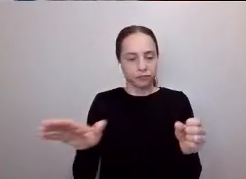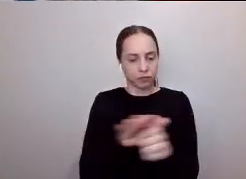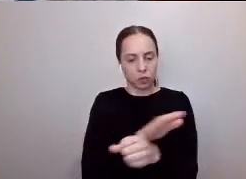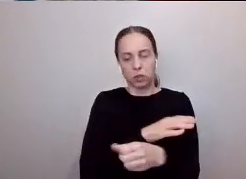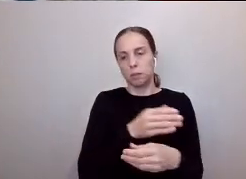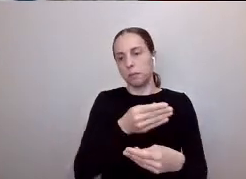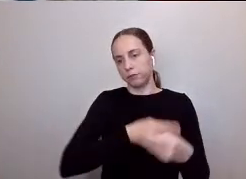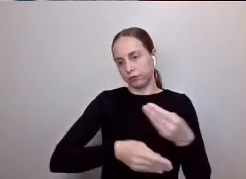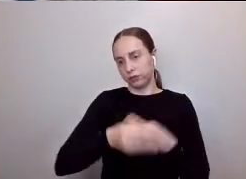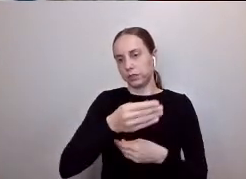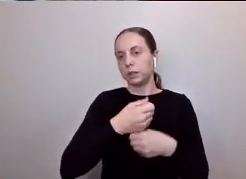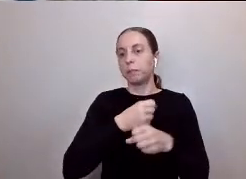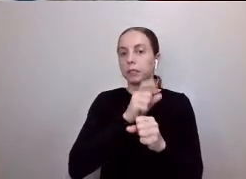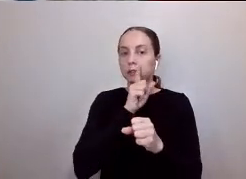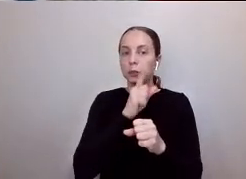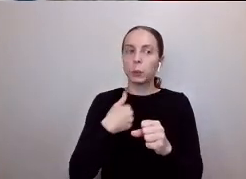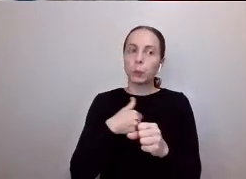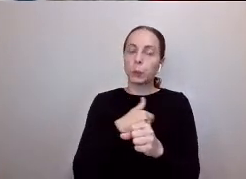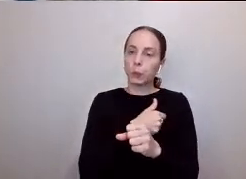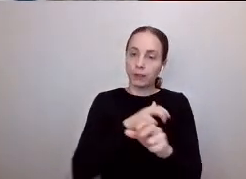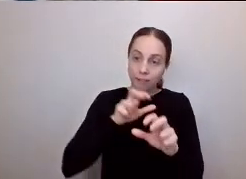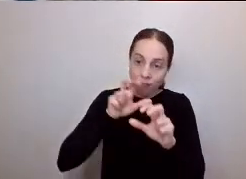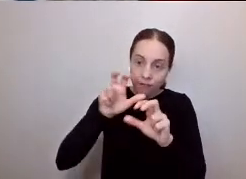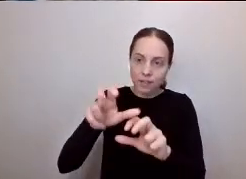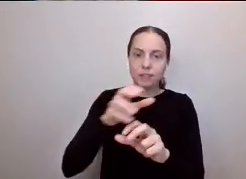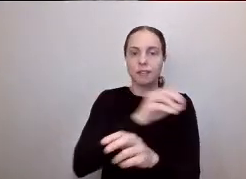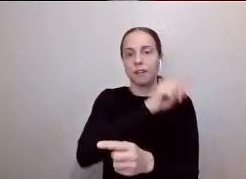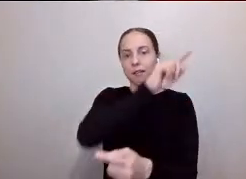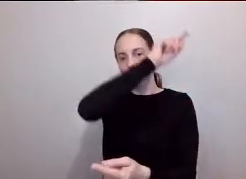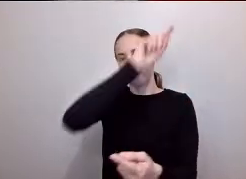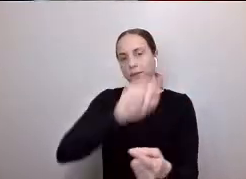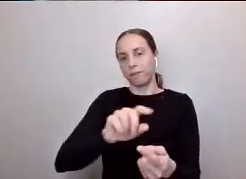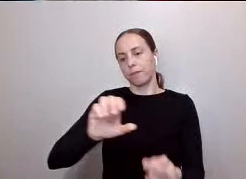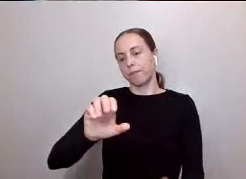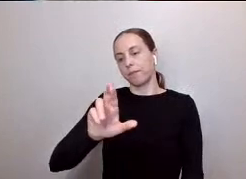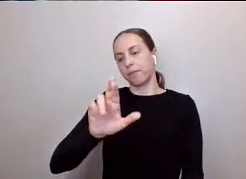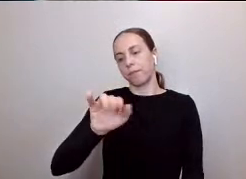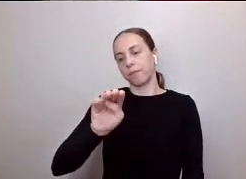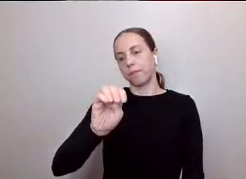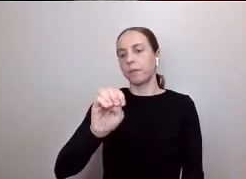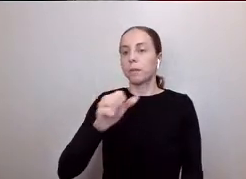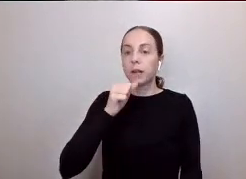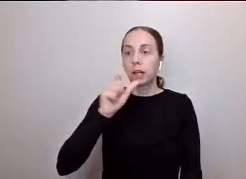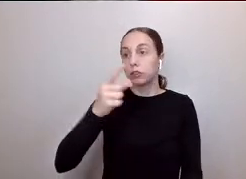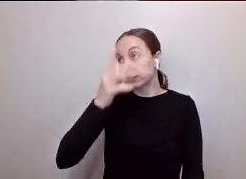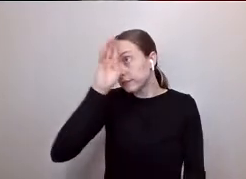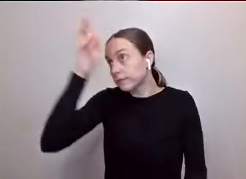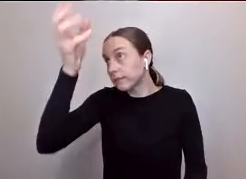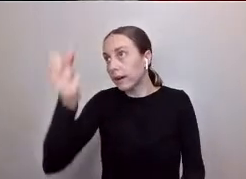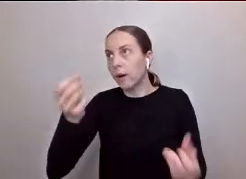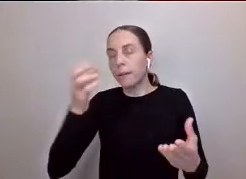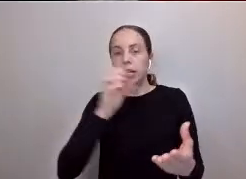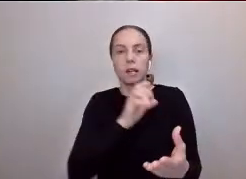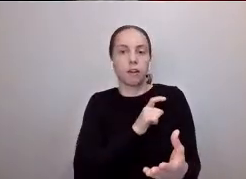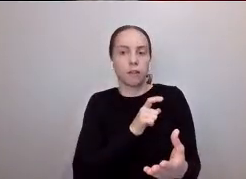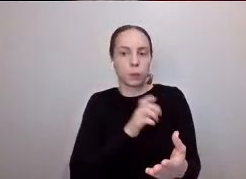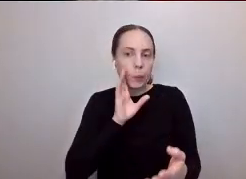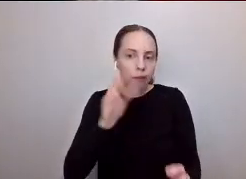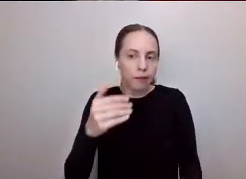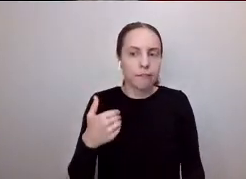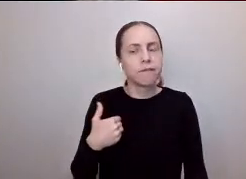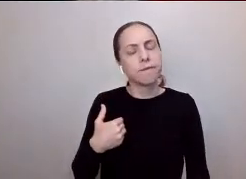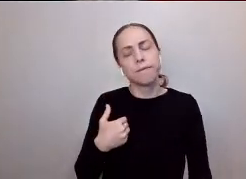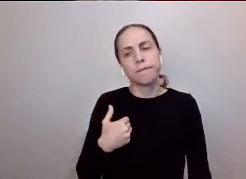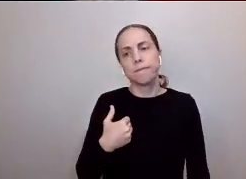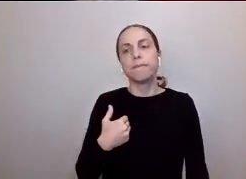an imaginary number of how many officers we'll have. And another thing I think really supports this